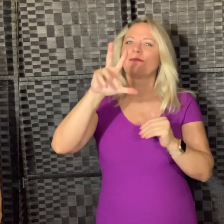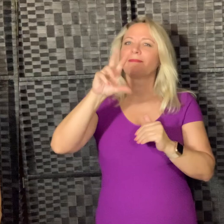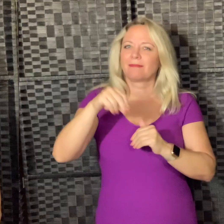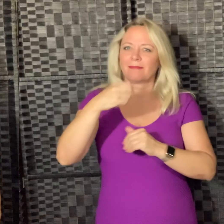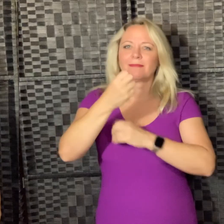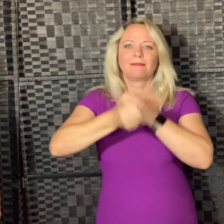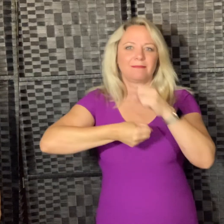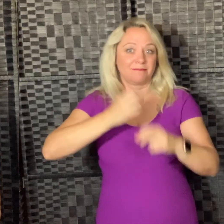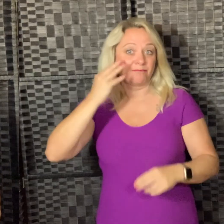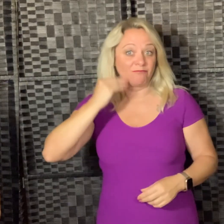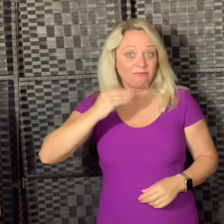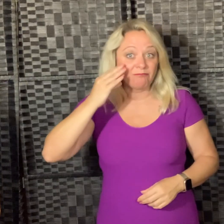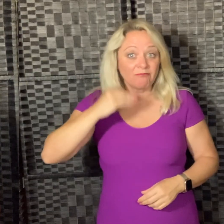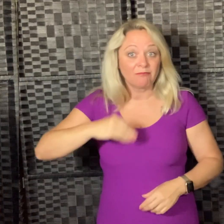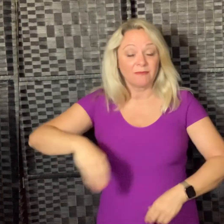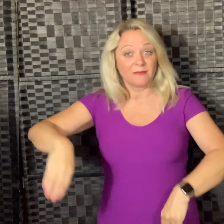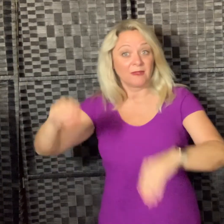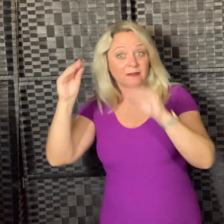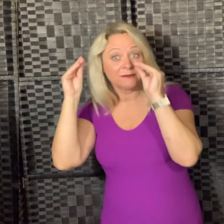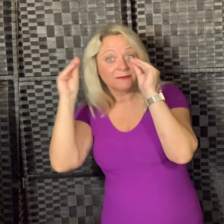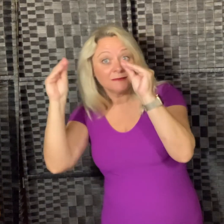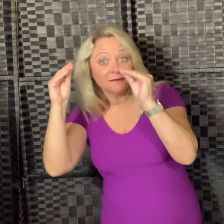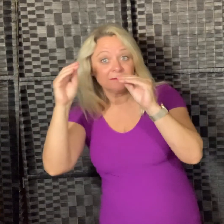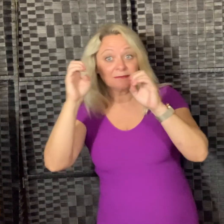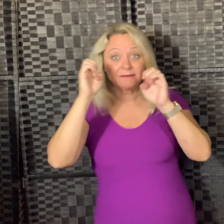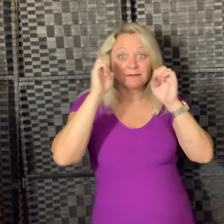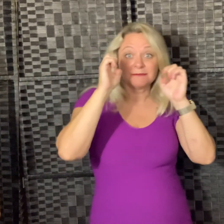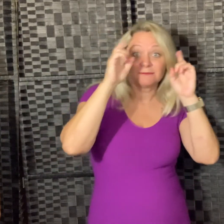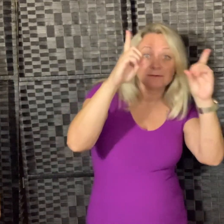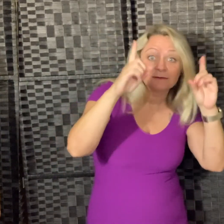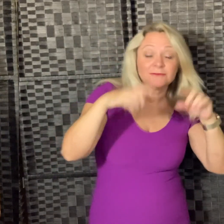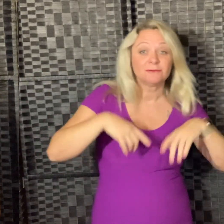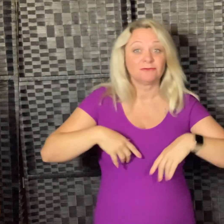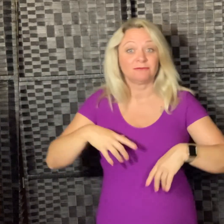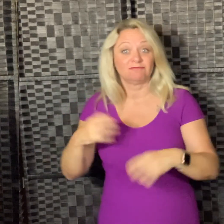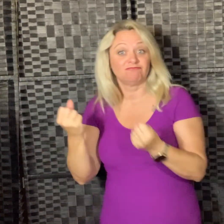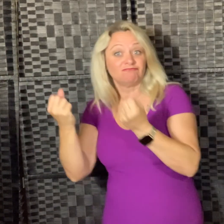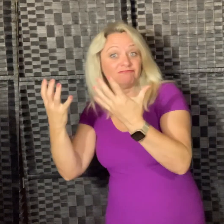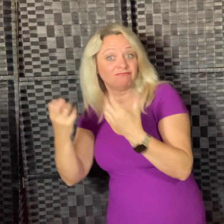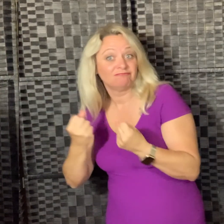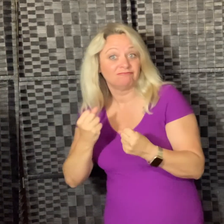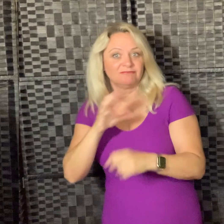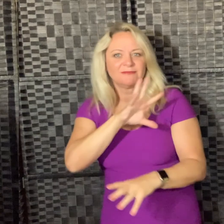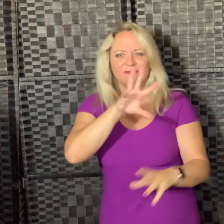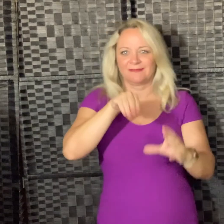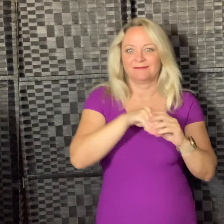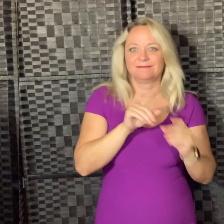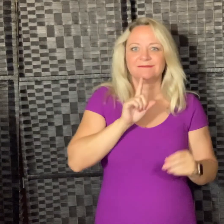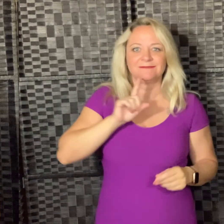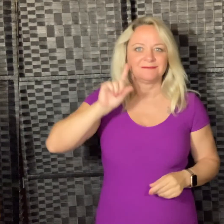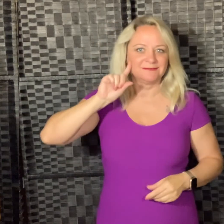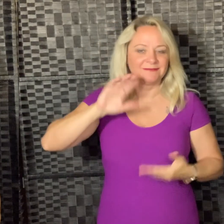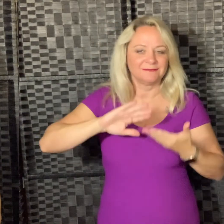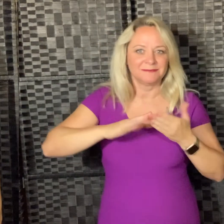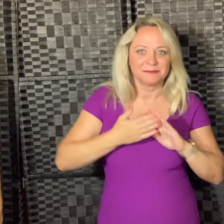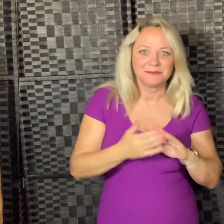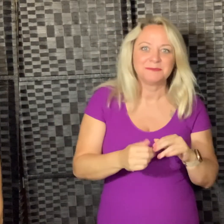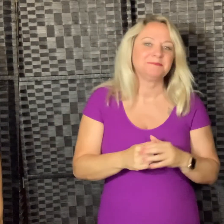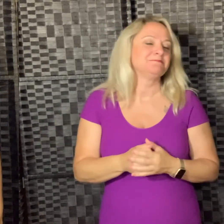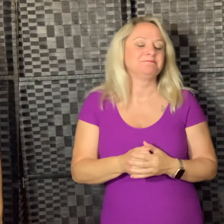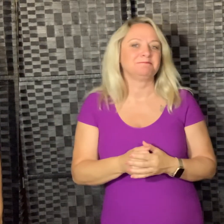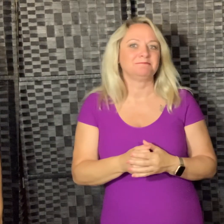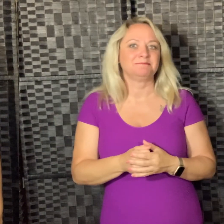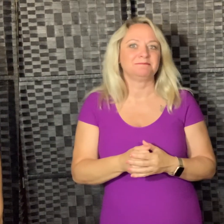years experience in instruction, education, facilitation, American Sign Language and involvement in the